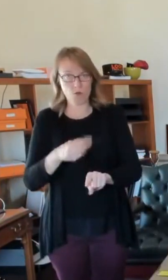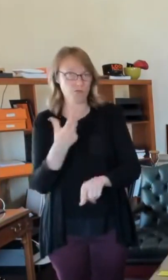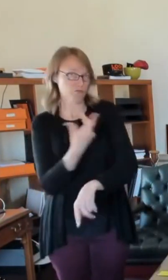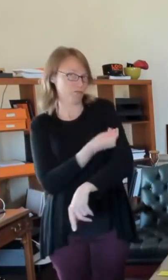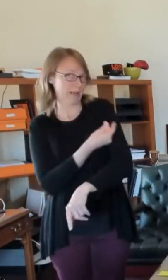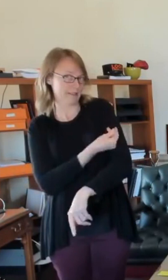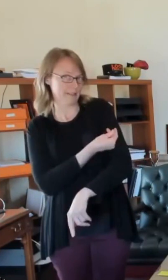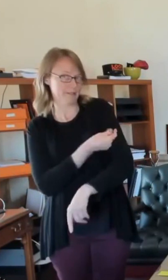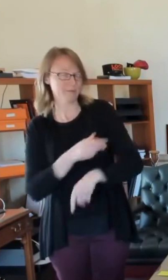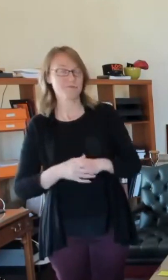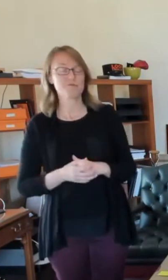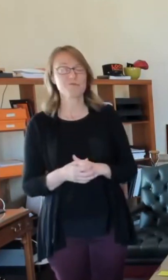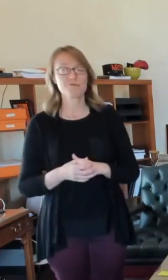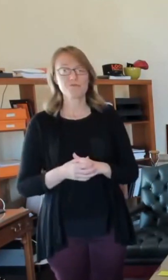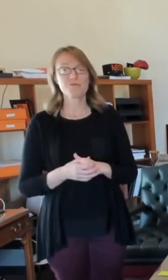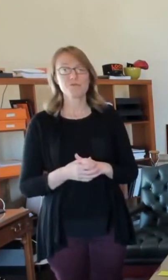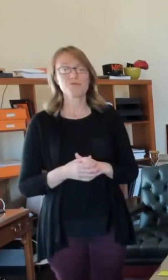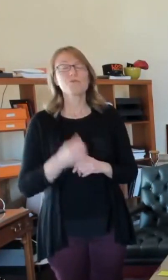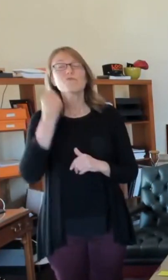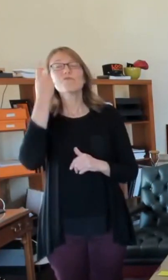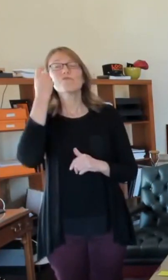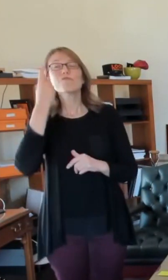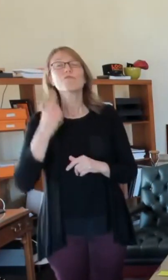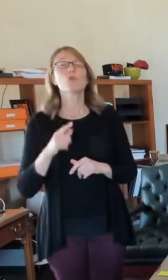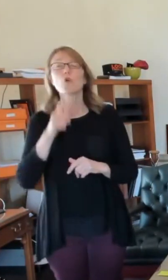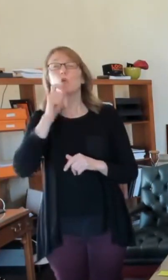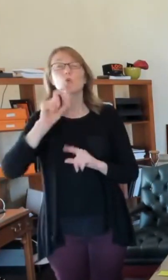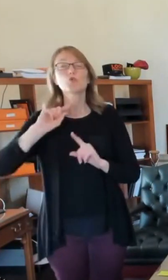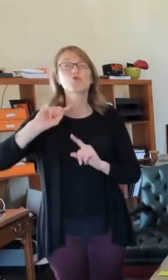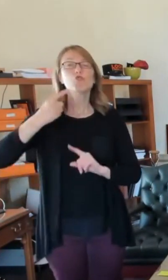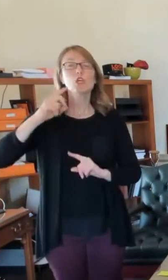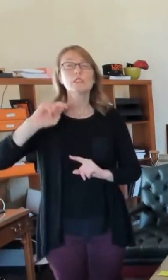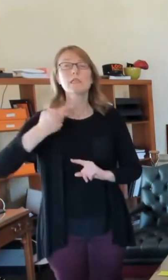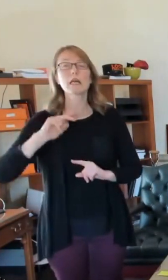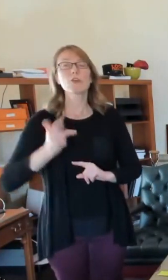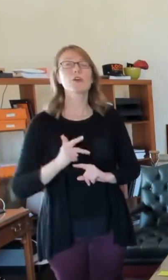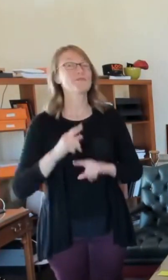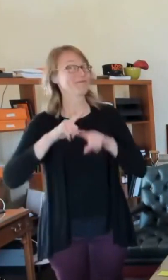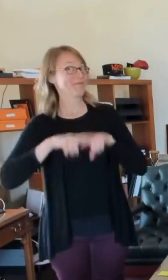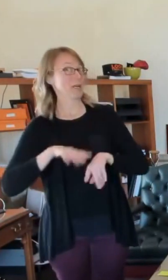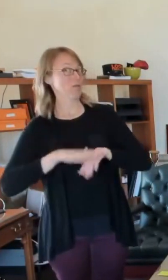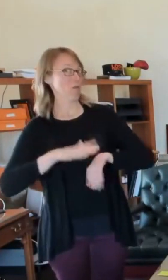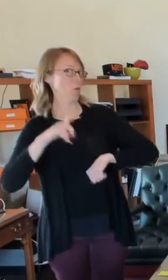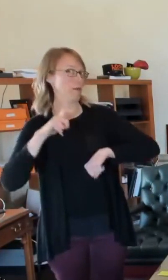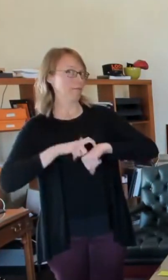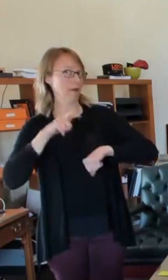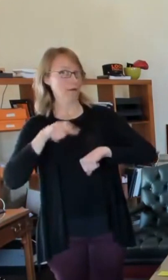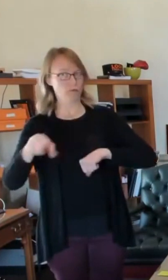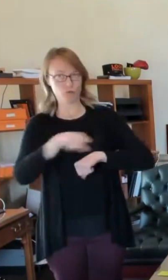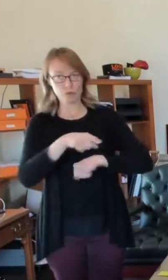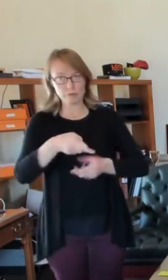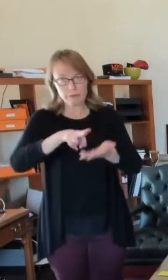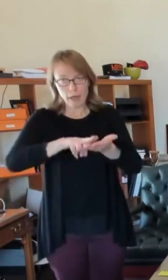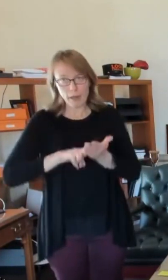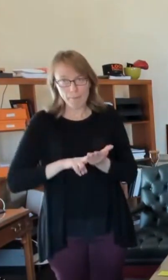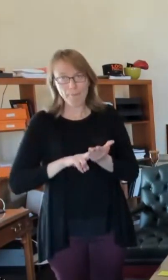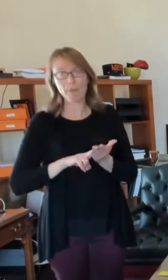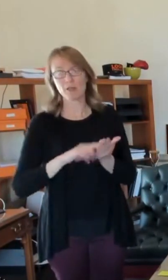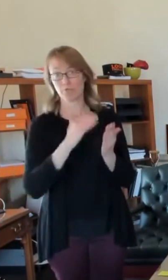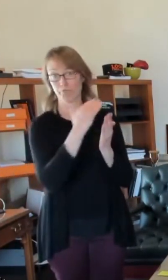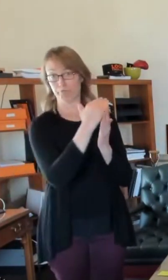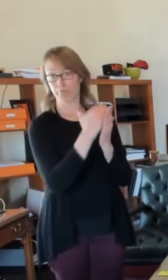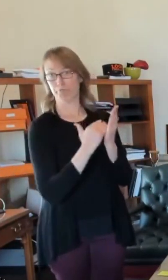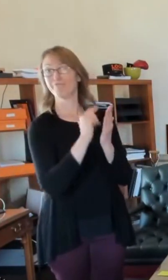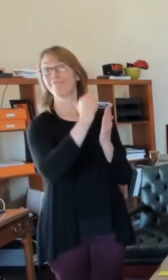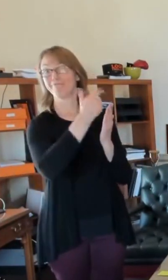based on the order that you signed up. So there certainly will be more people who have in those zip codes who have signed up, but the sooner you signed up,